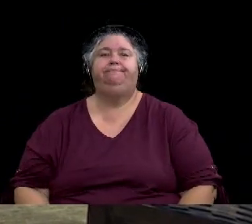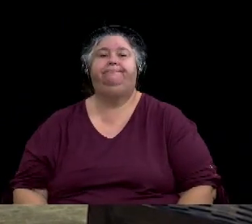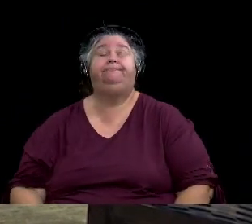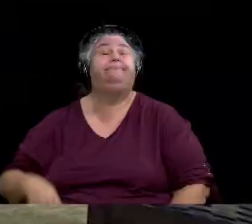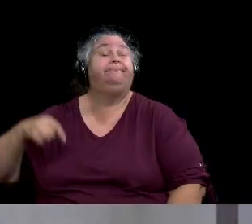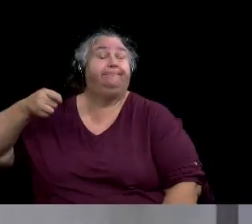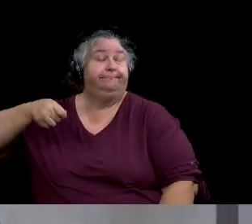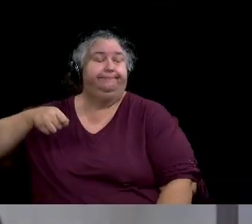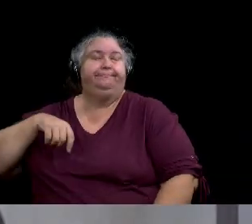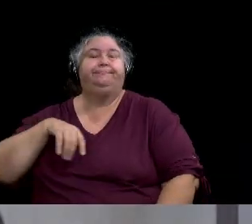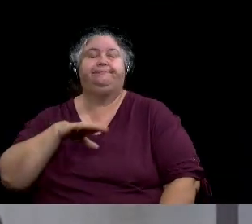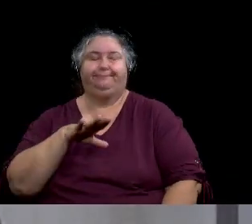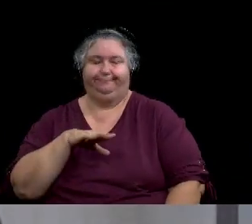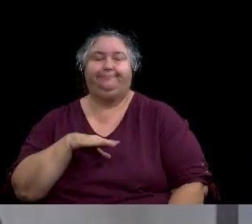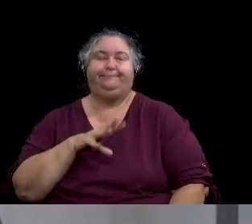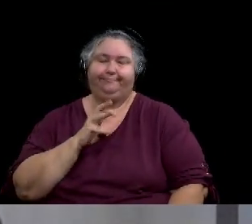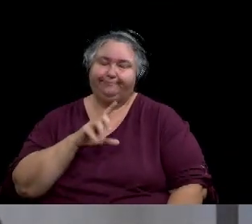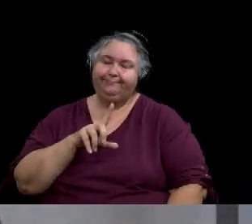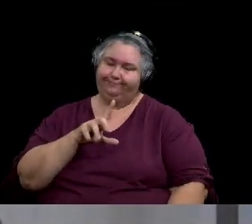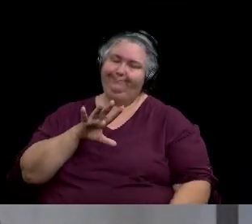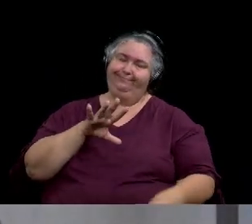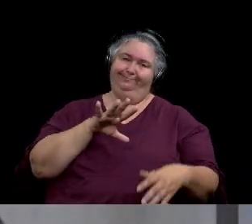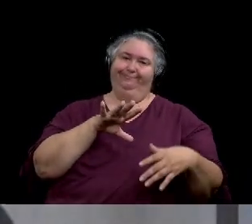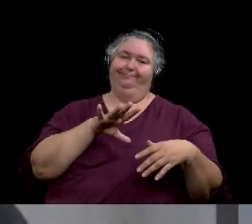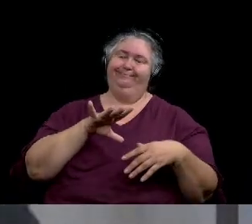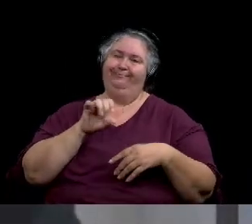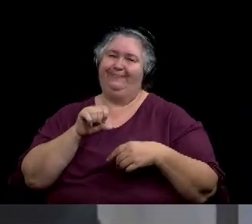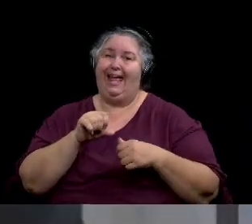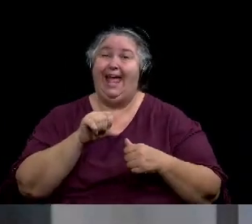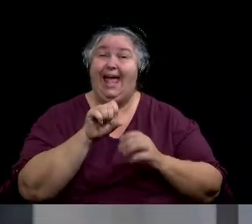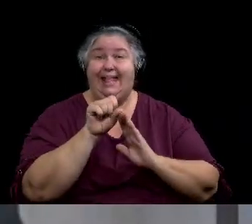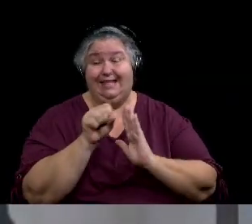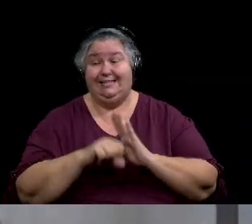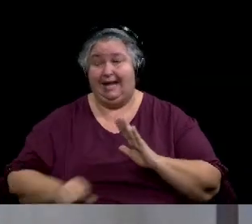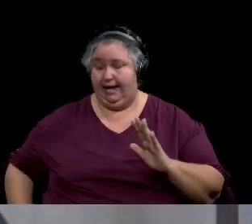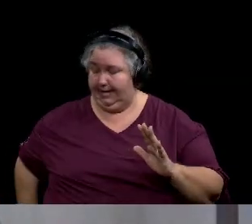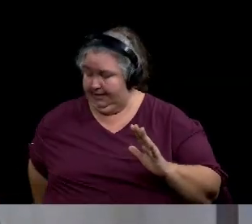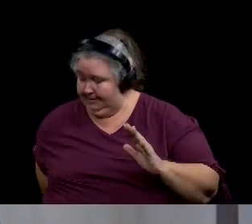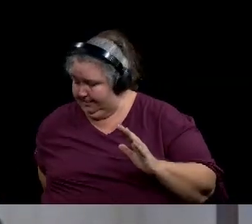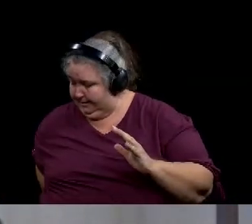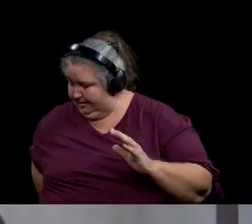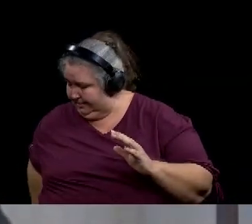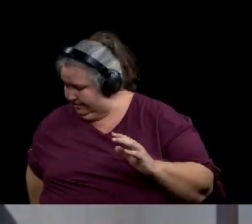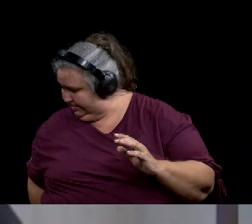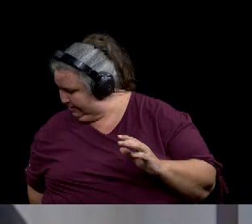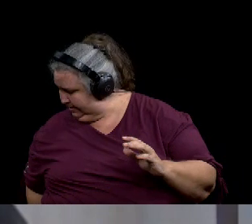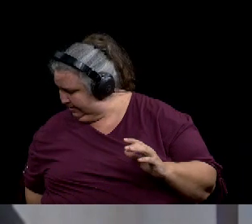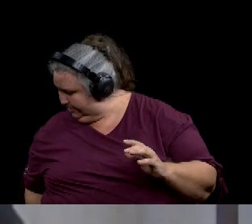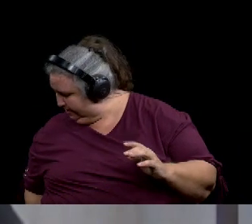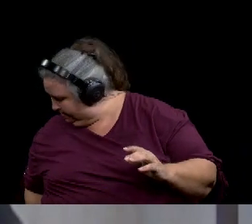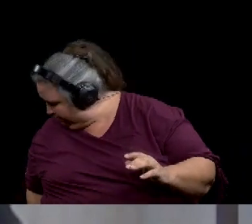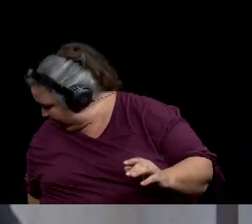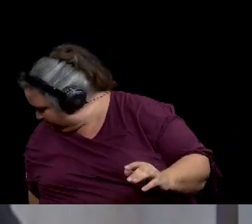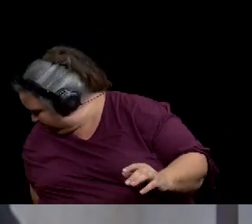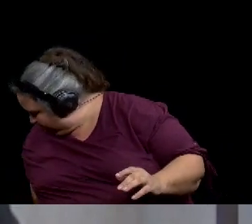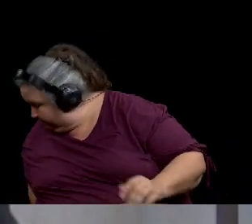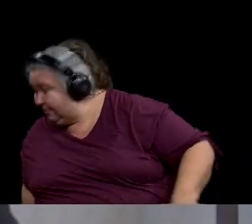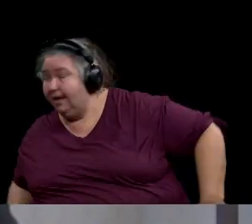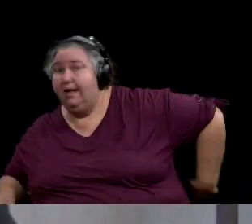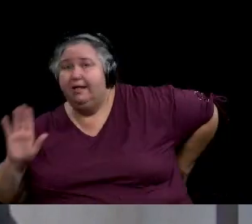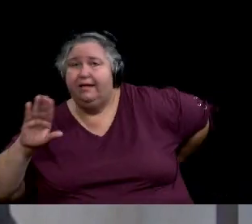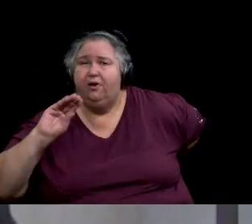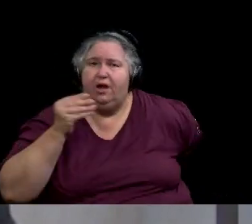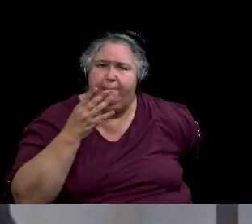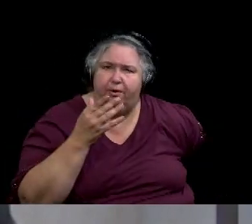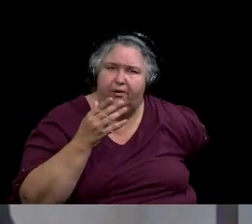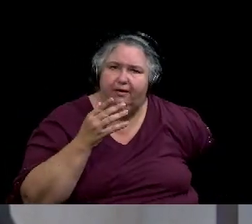Well, first of all, the state their number may be different from ours